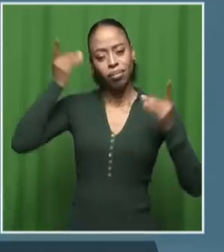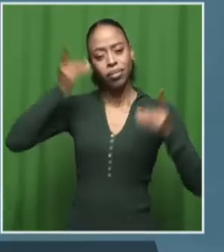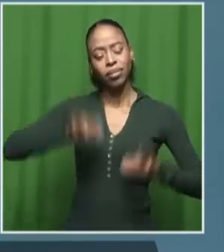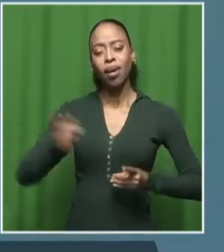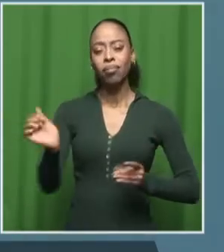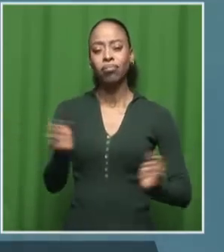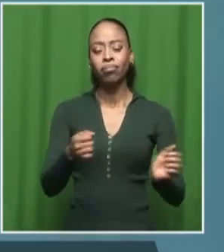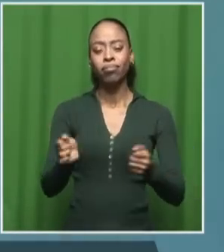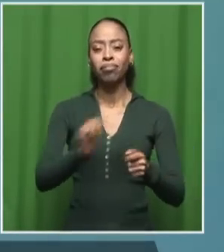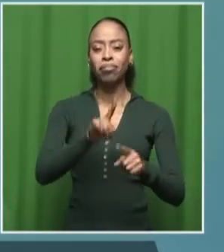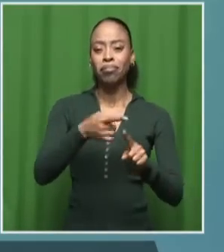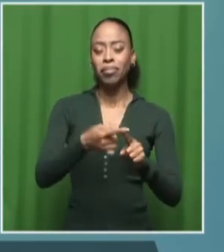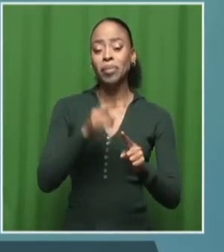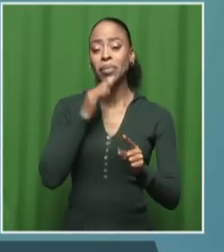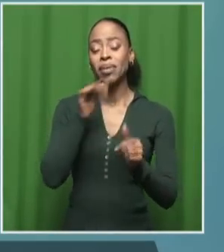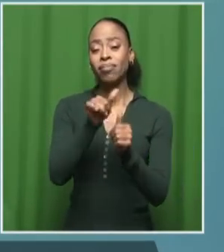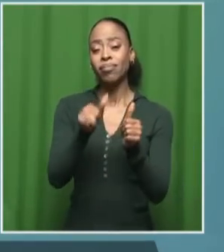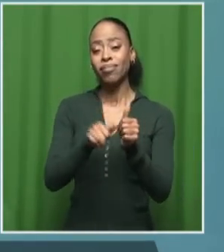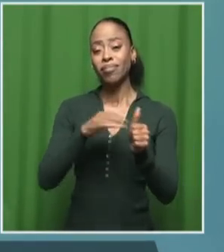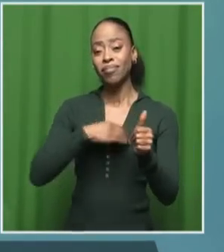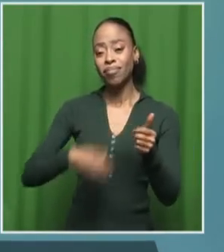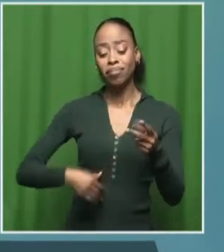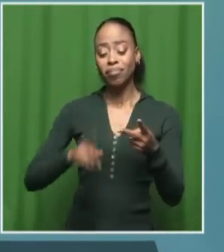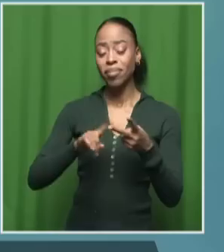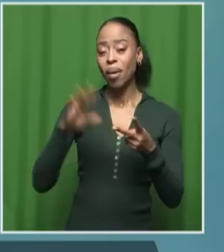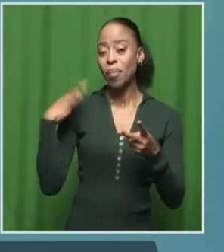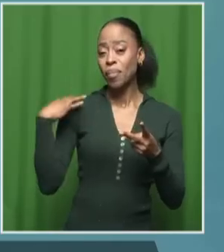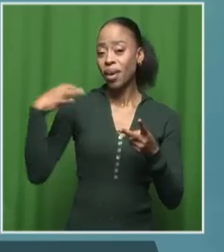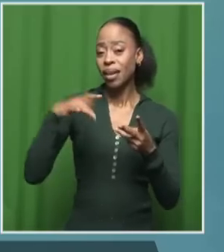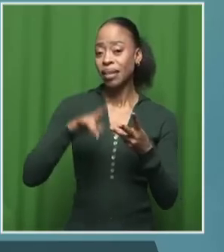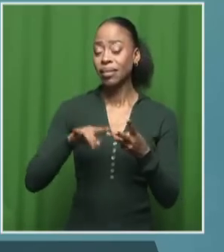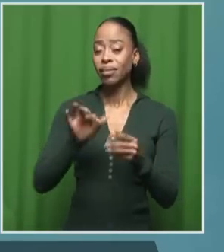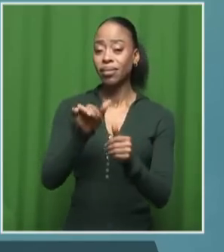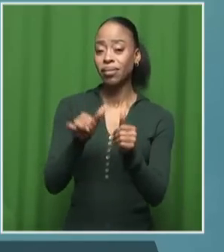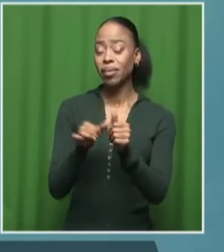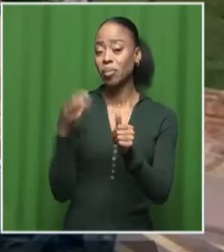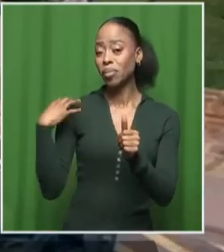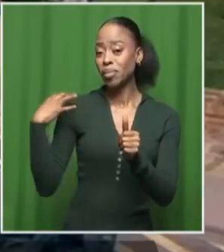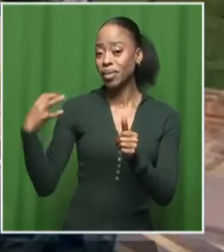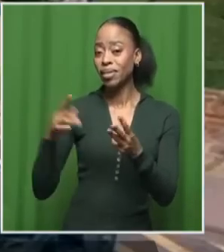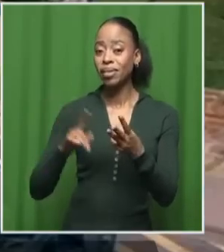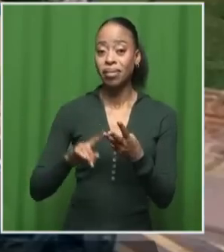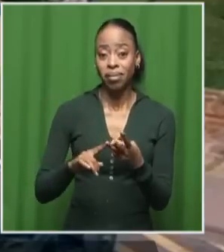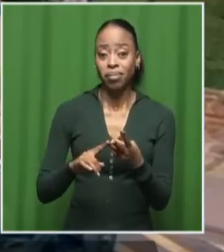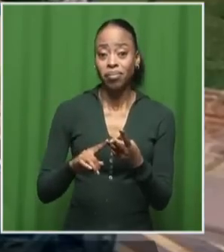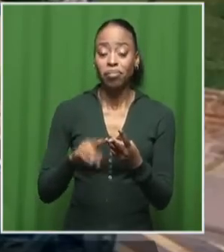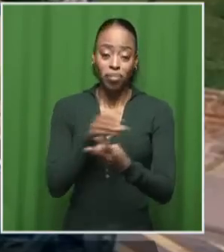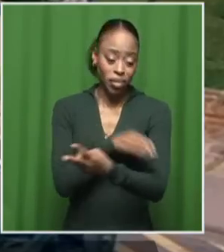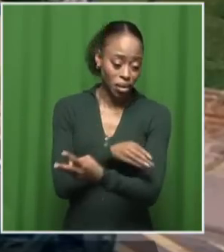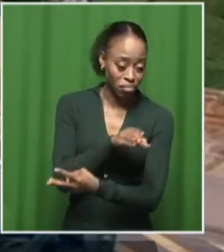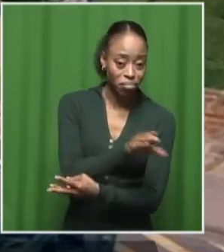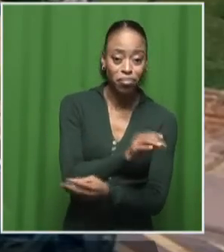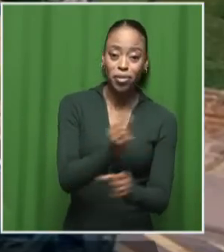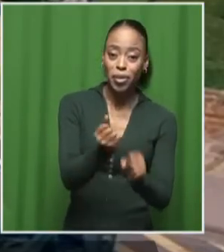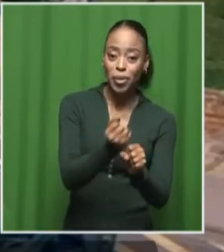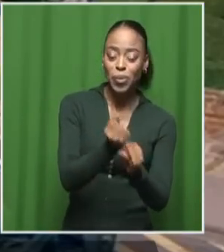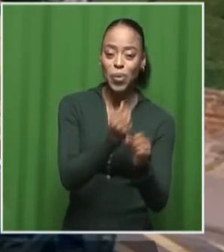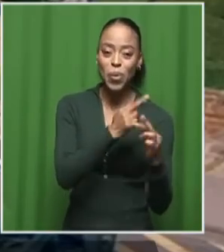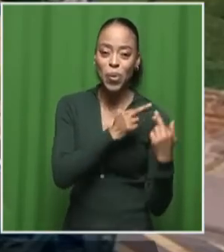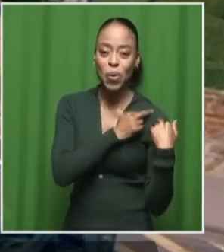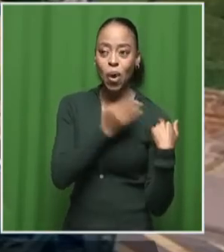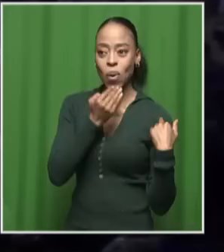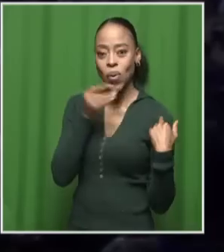which consists of the Deputy President, ministers, as well as deputy ministers, which are given powers and functions by the head